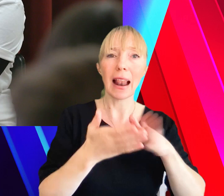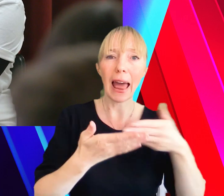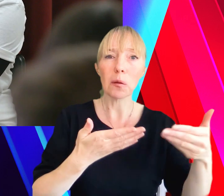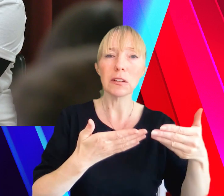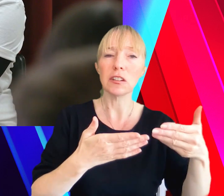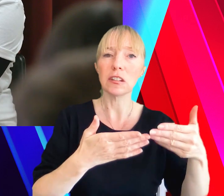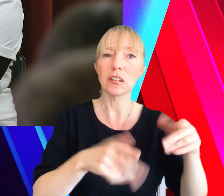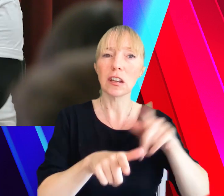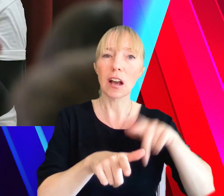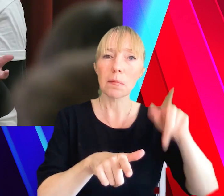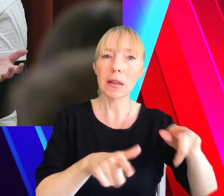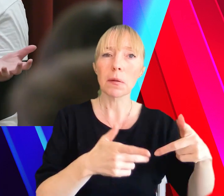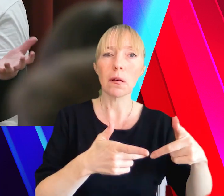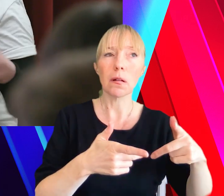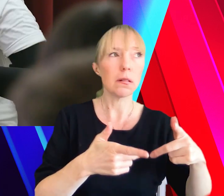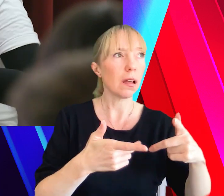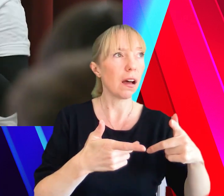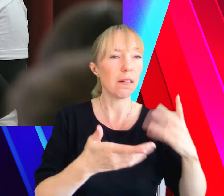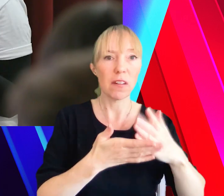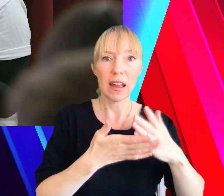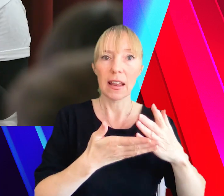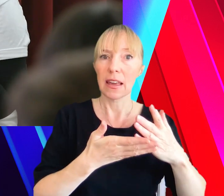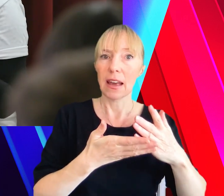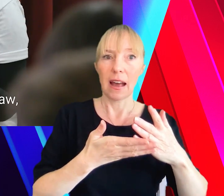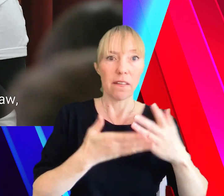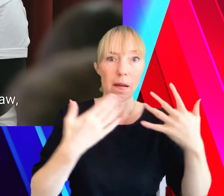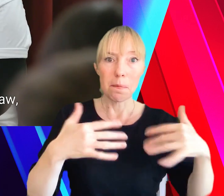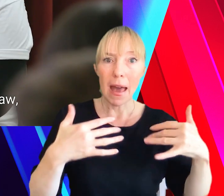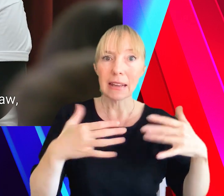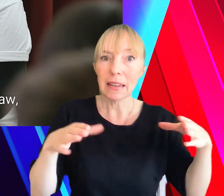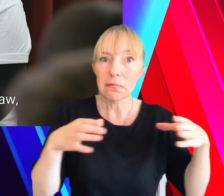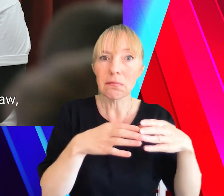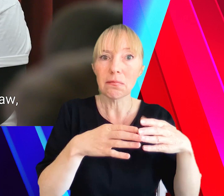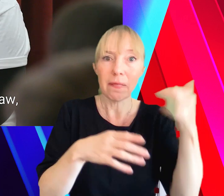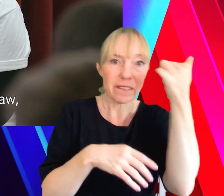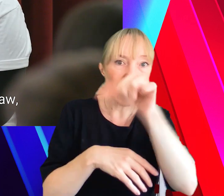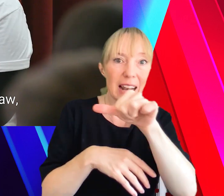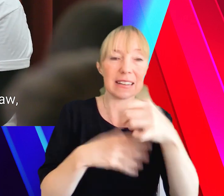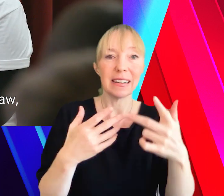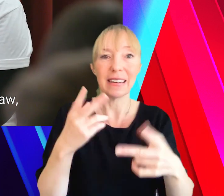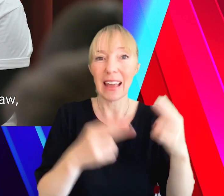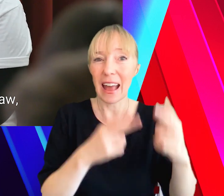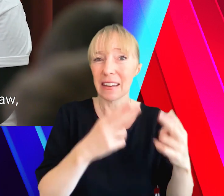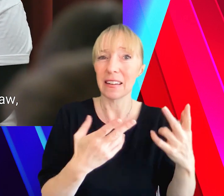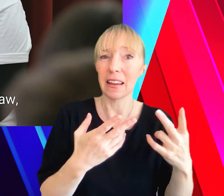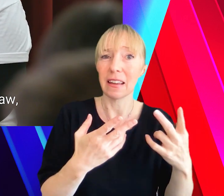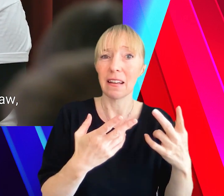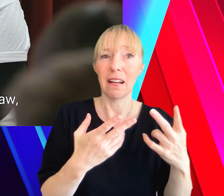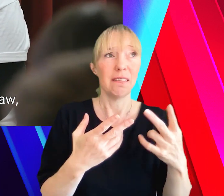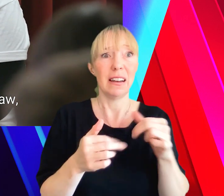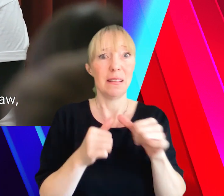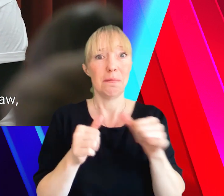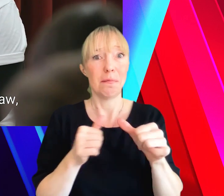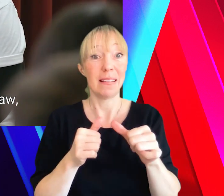are forging these amazing, like, you know, troves of talent. Like the edits that we saw today are better